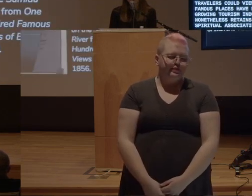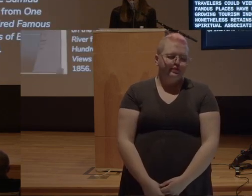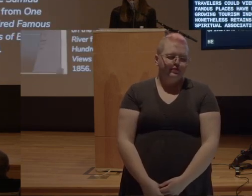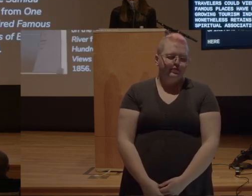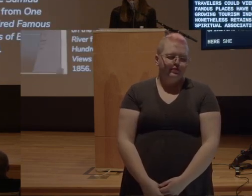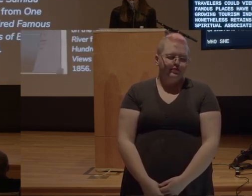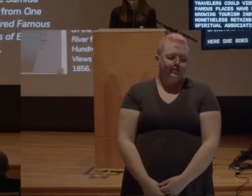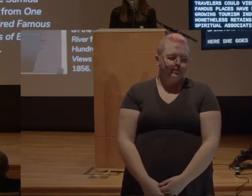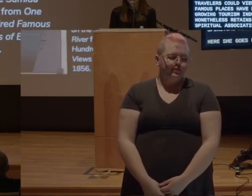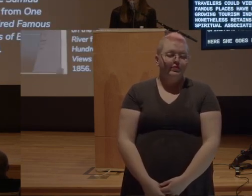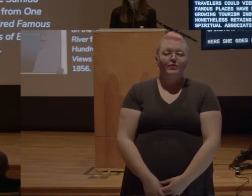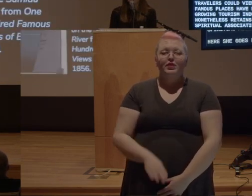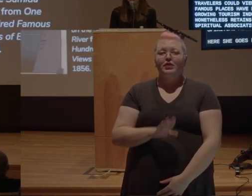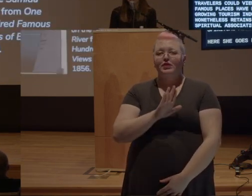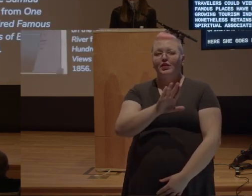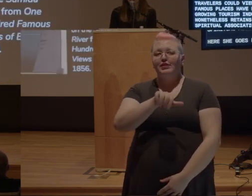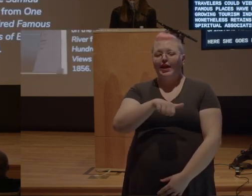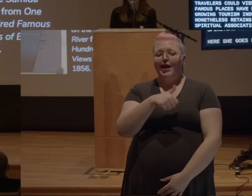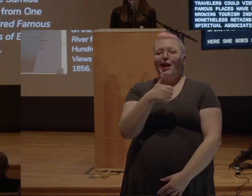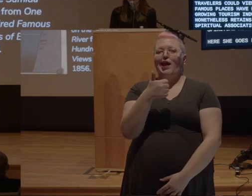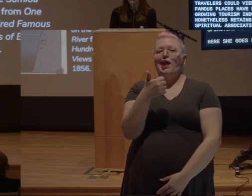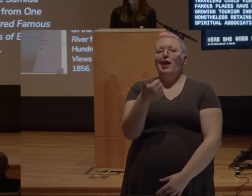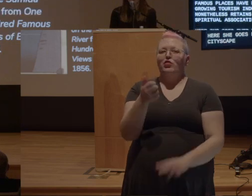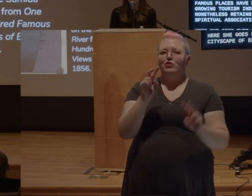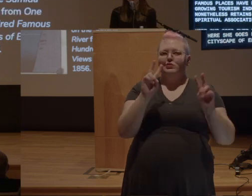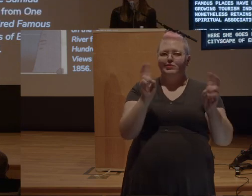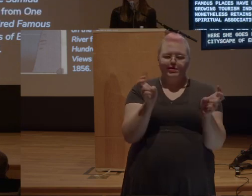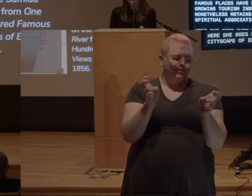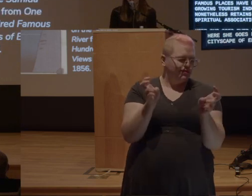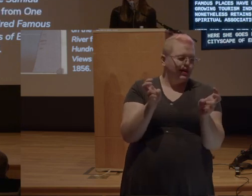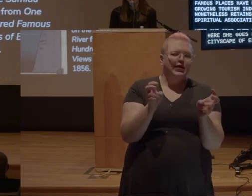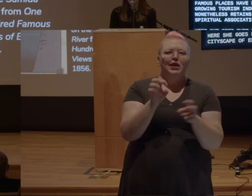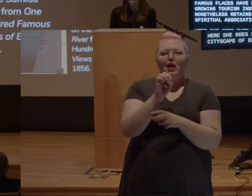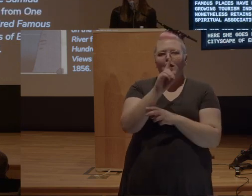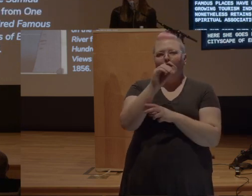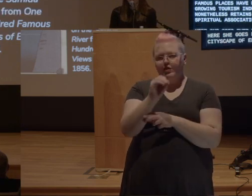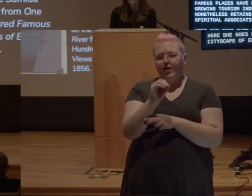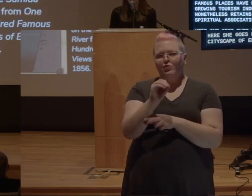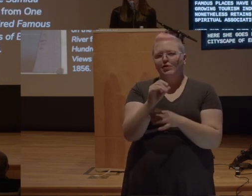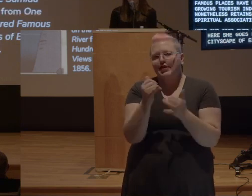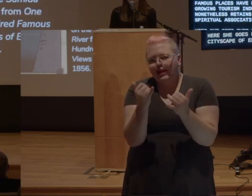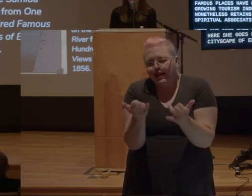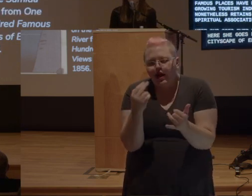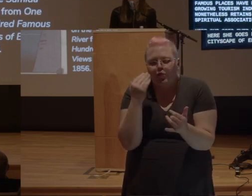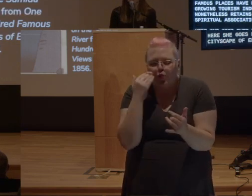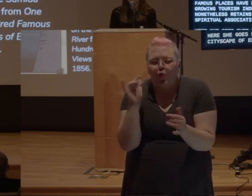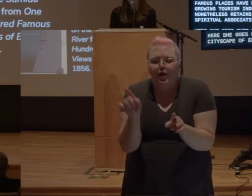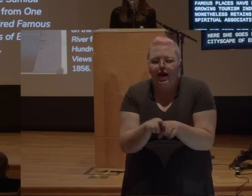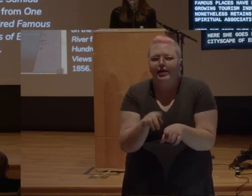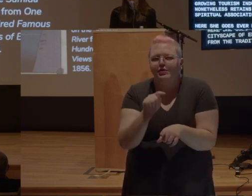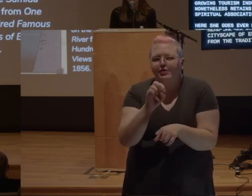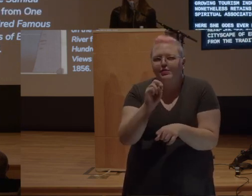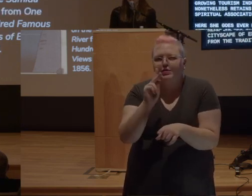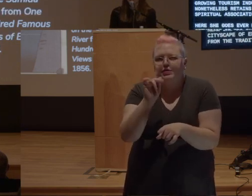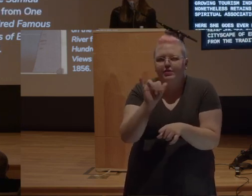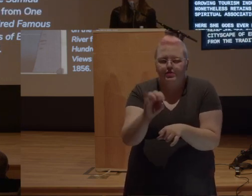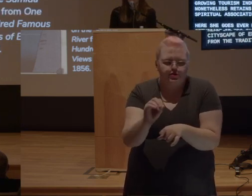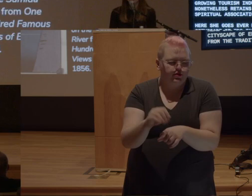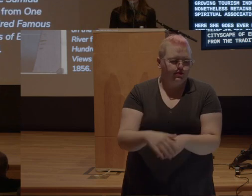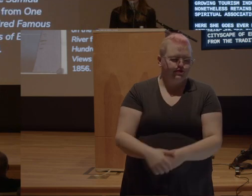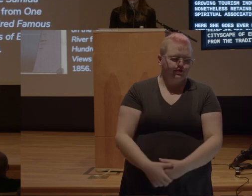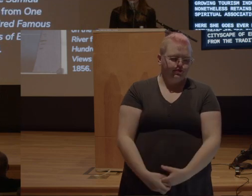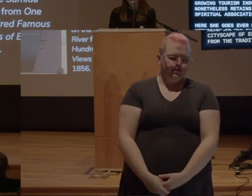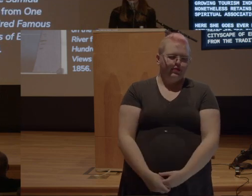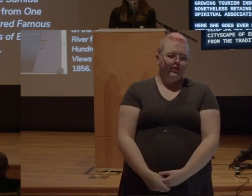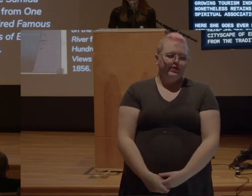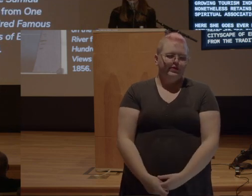Hiroshige's other major subject, the cityscape of Edo, now Tokyo, also takes inspiration from the tradition of meisho in